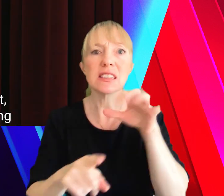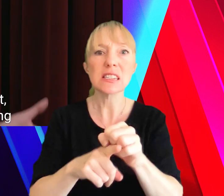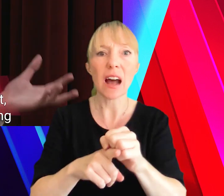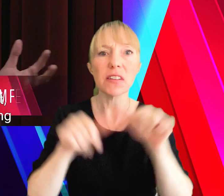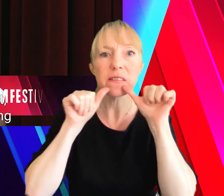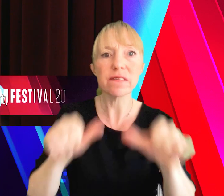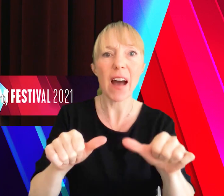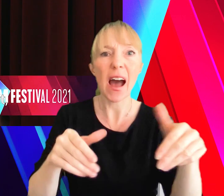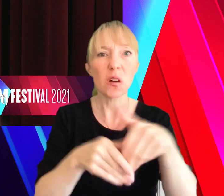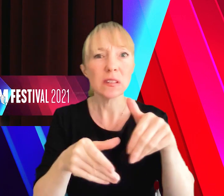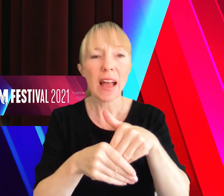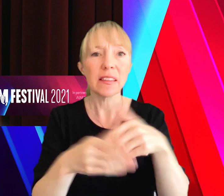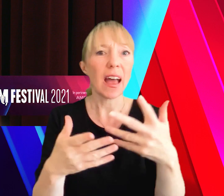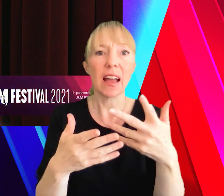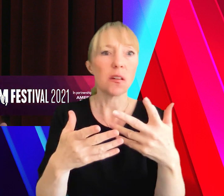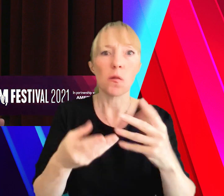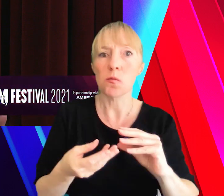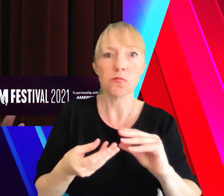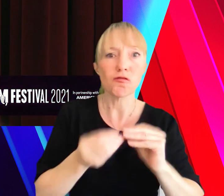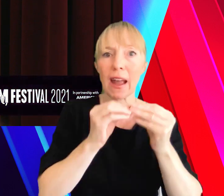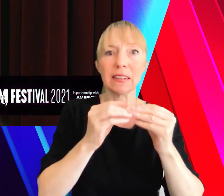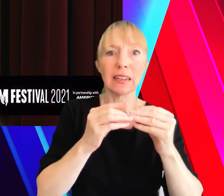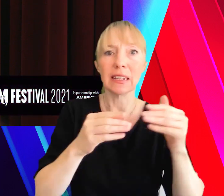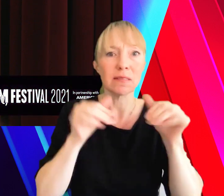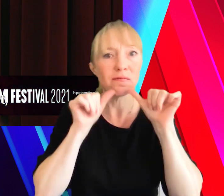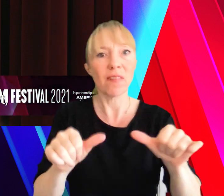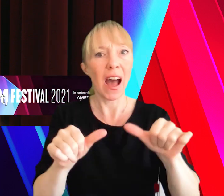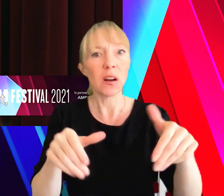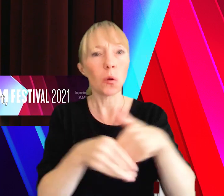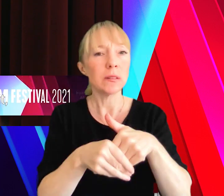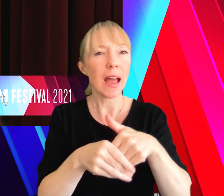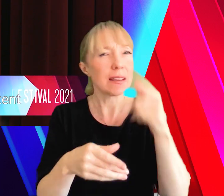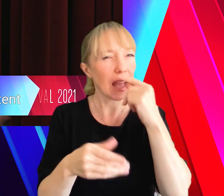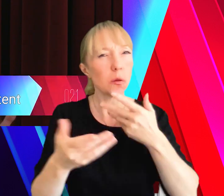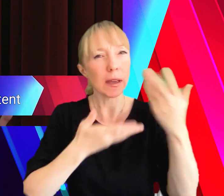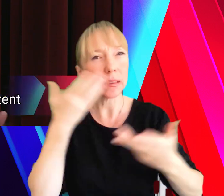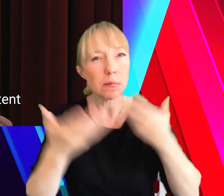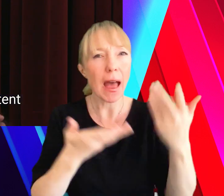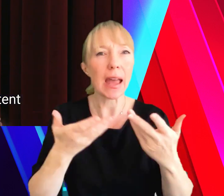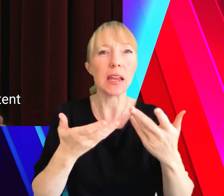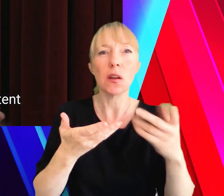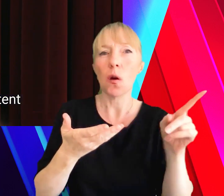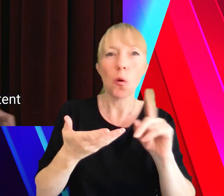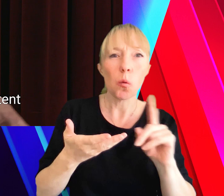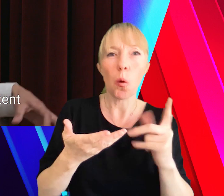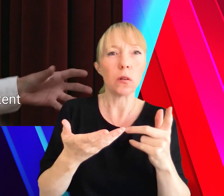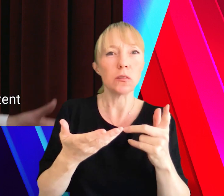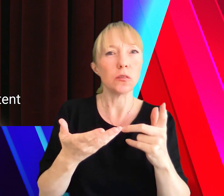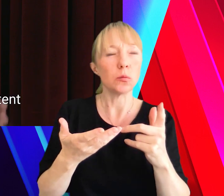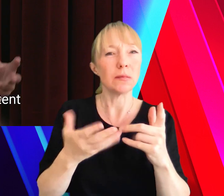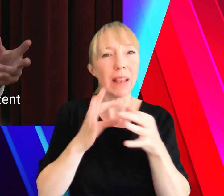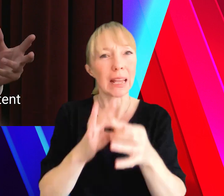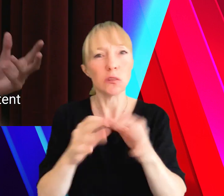making it or like being part of the community or just seeing it, and if you could talk a bit about like what that was and sort of what the content